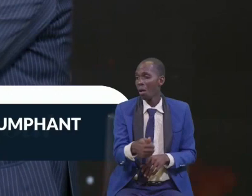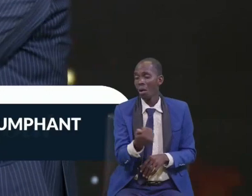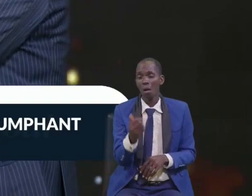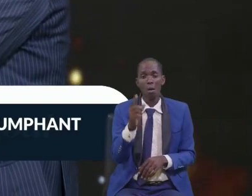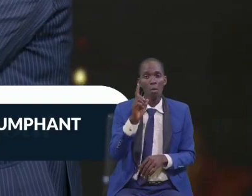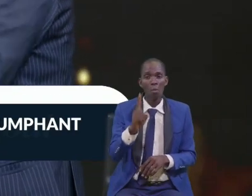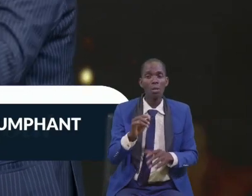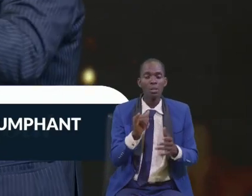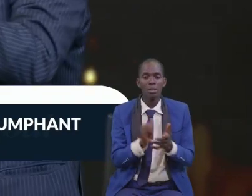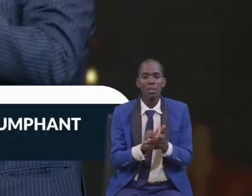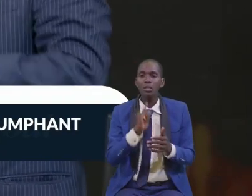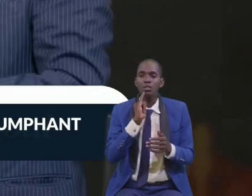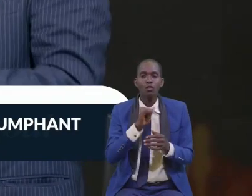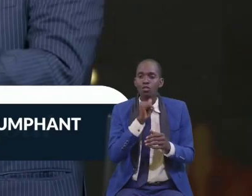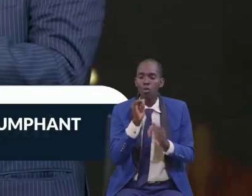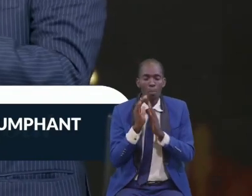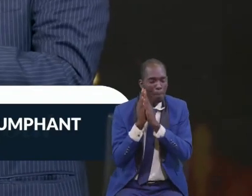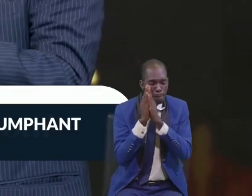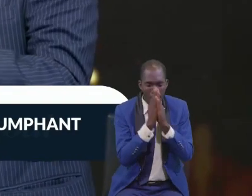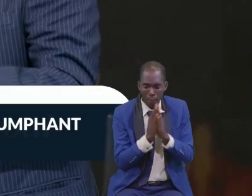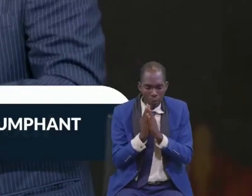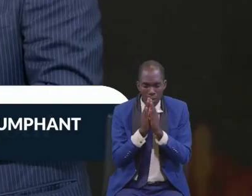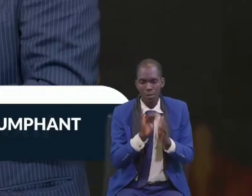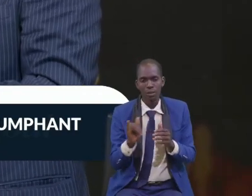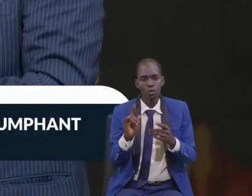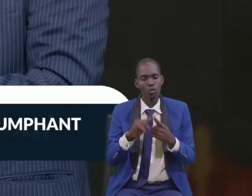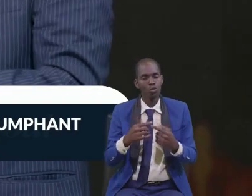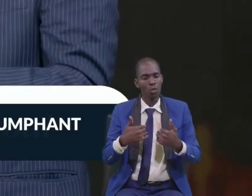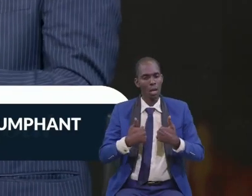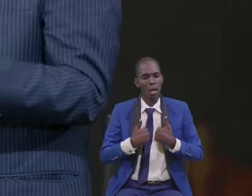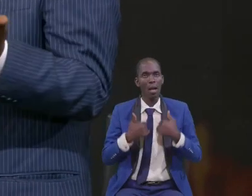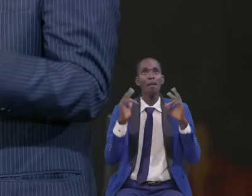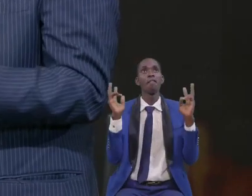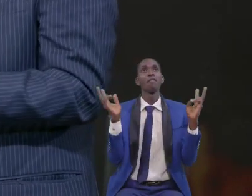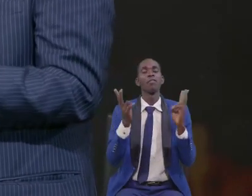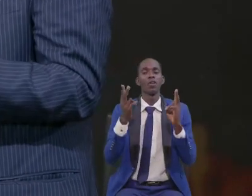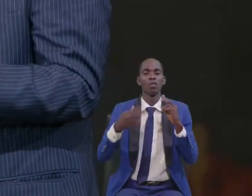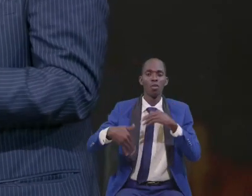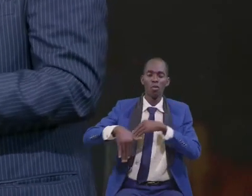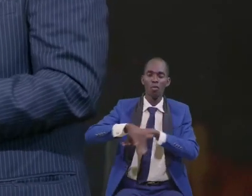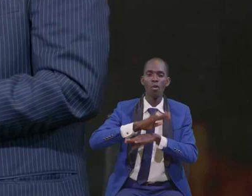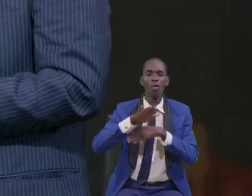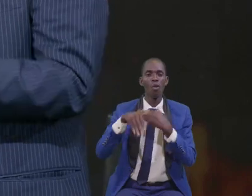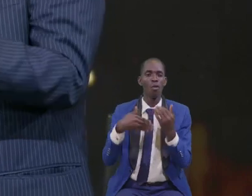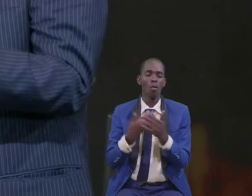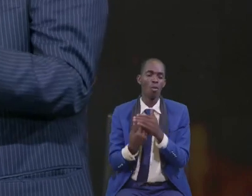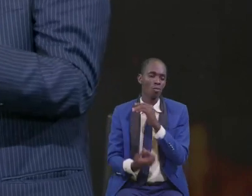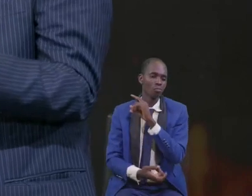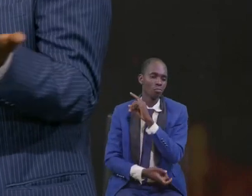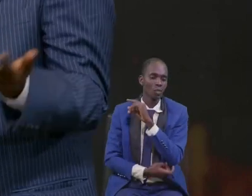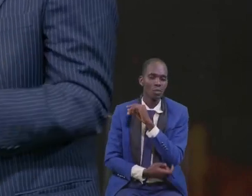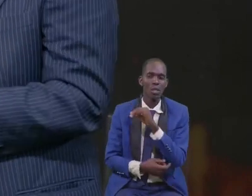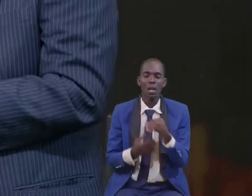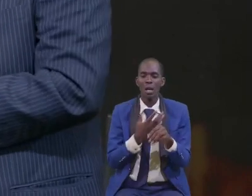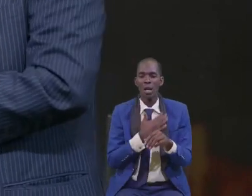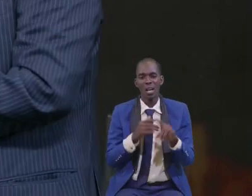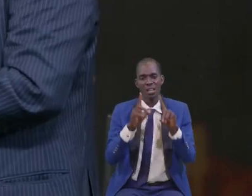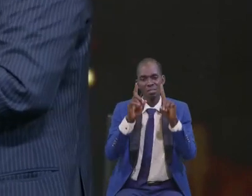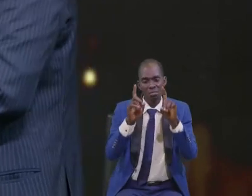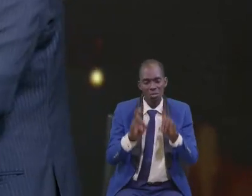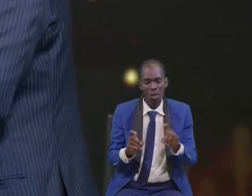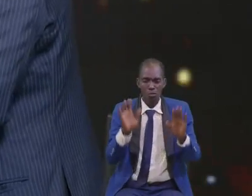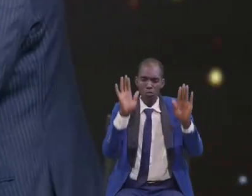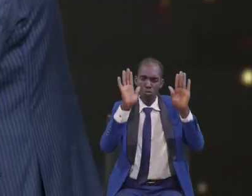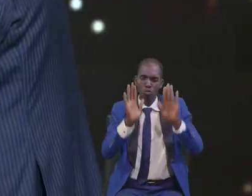is prayerless, to have the victory over all the temptations and the trials and tribulations